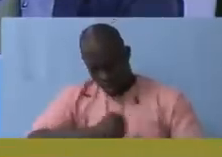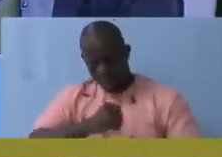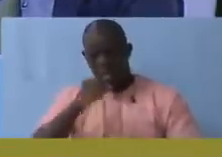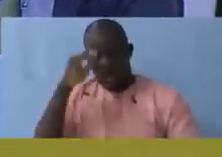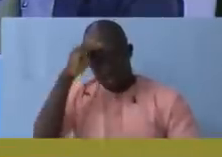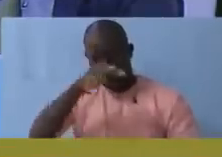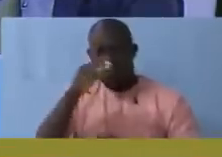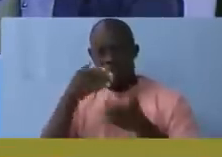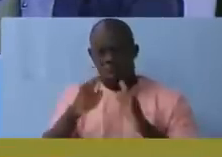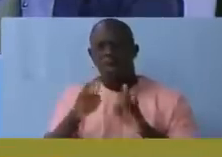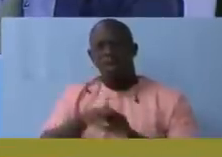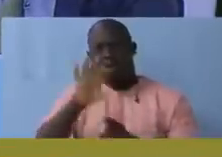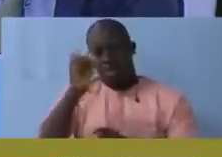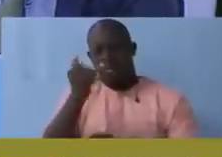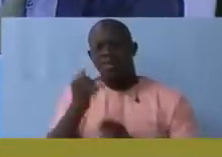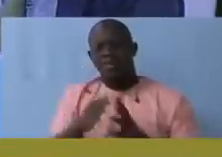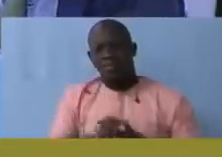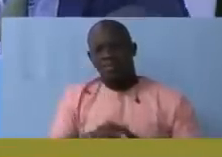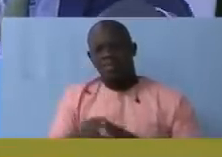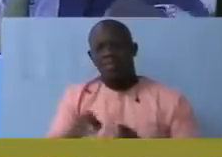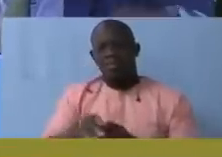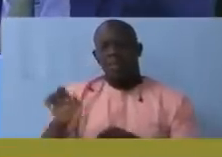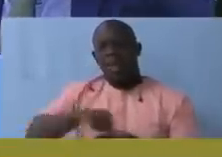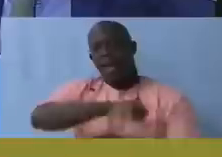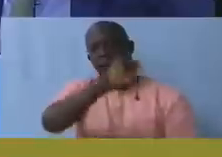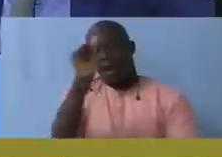It was. And